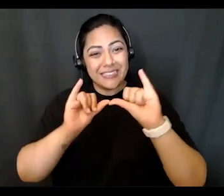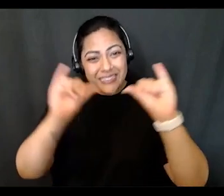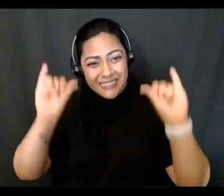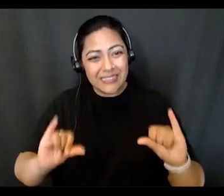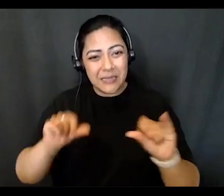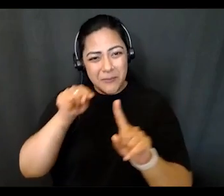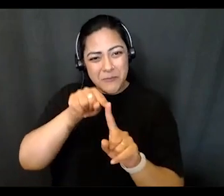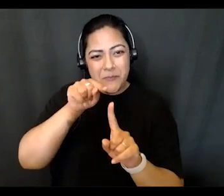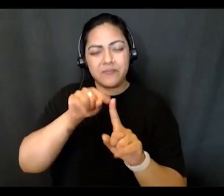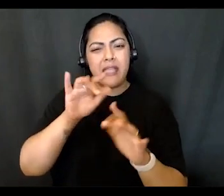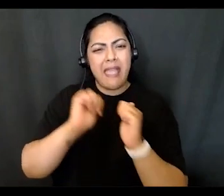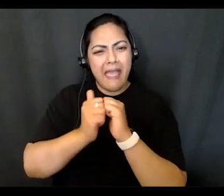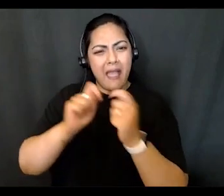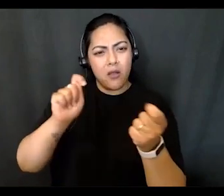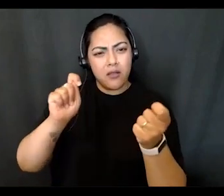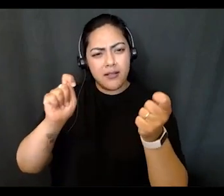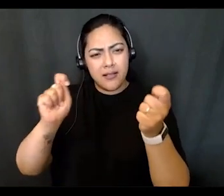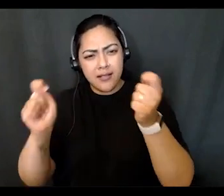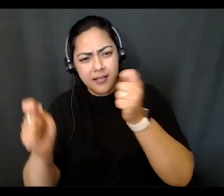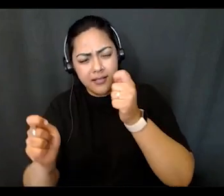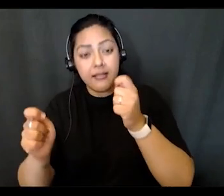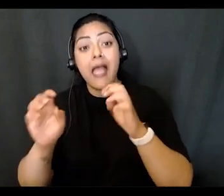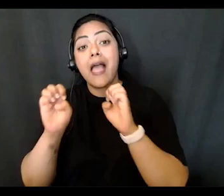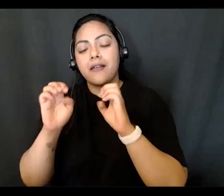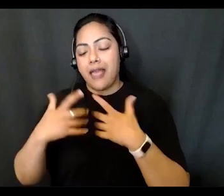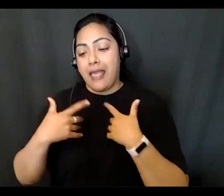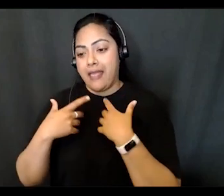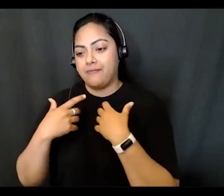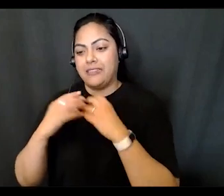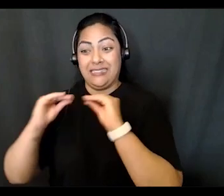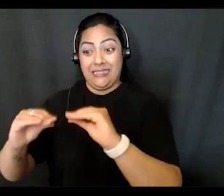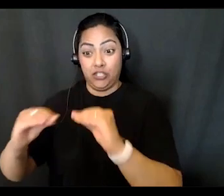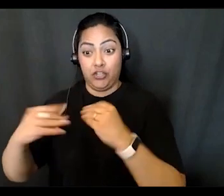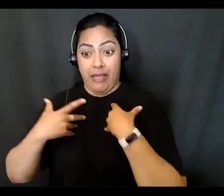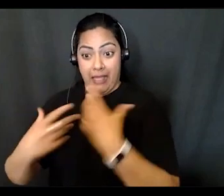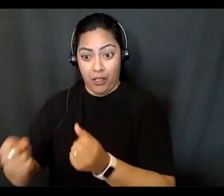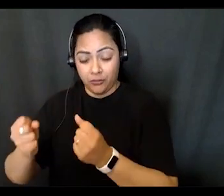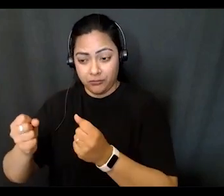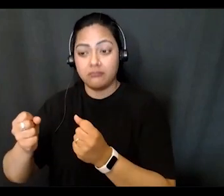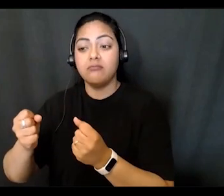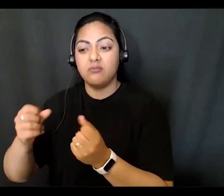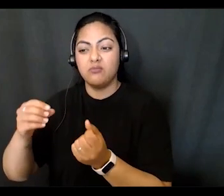learning objectives and things like that. I'll have the next slide, please.